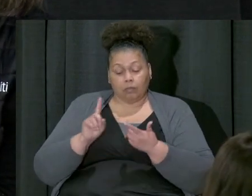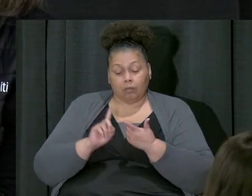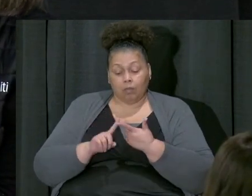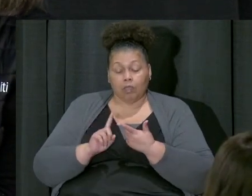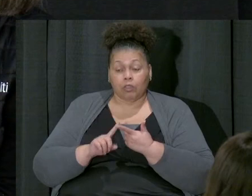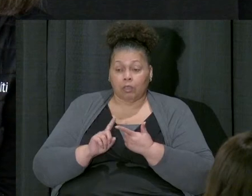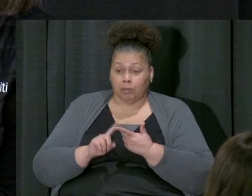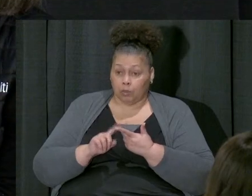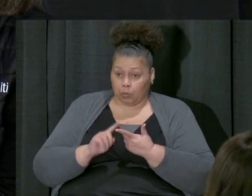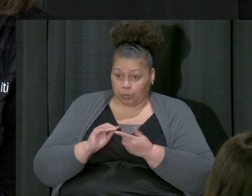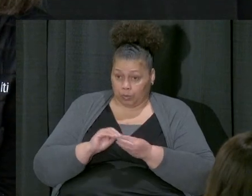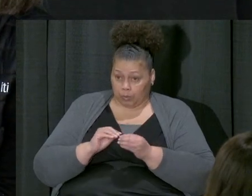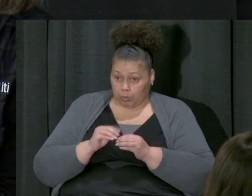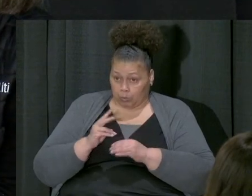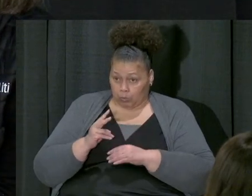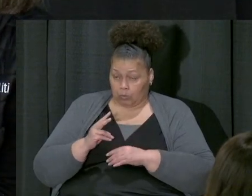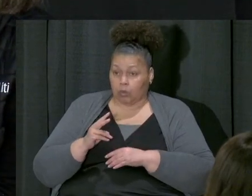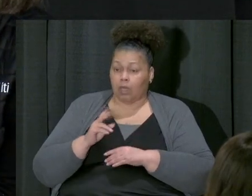sensitive